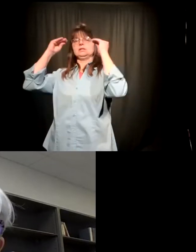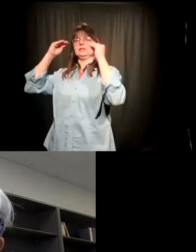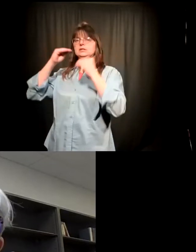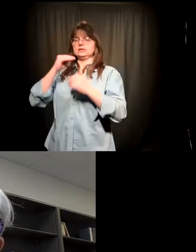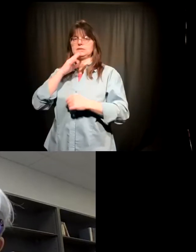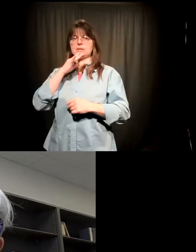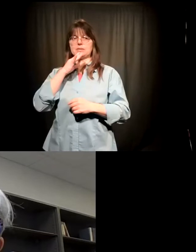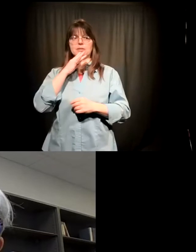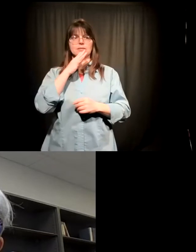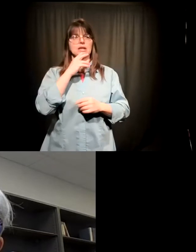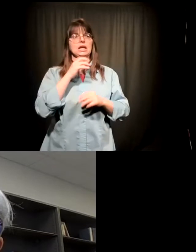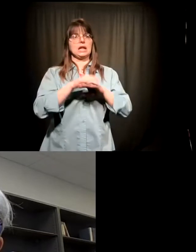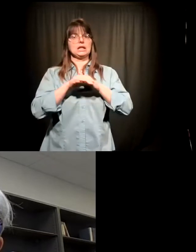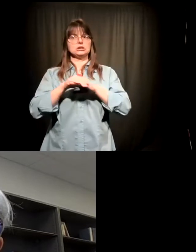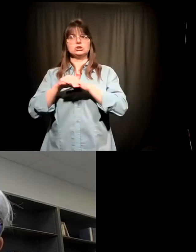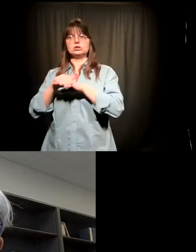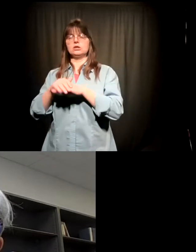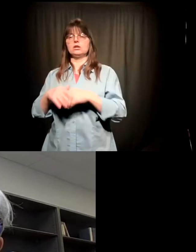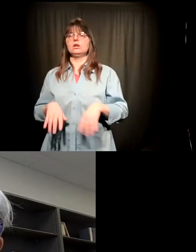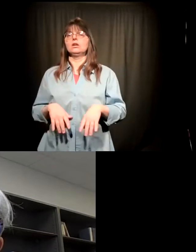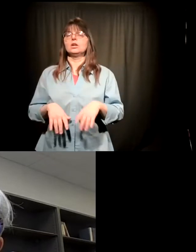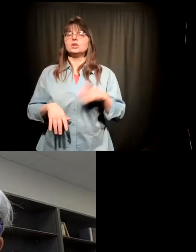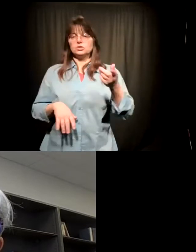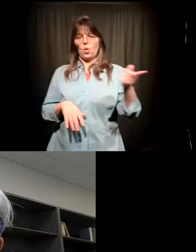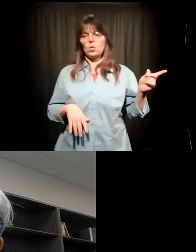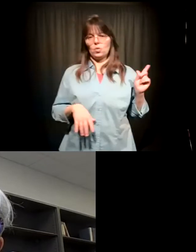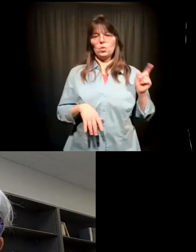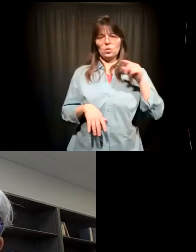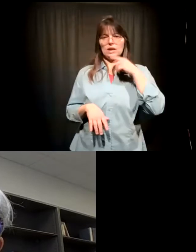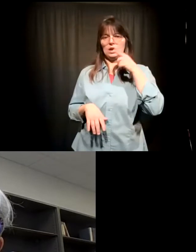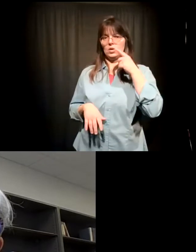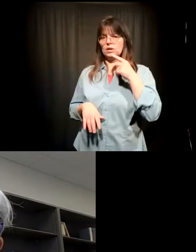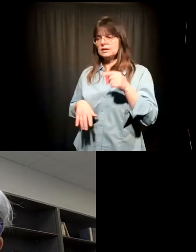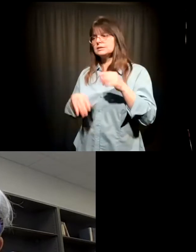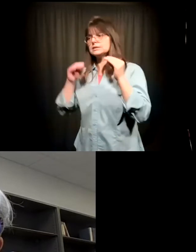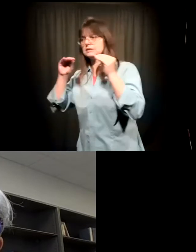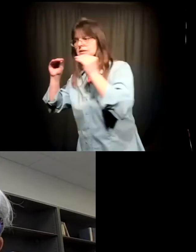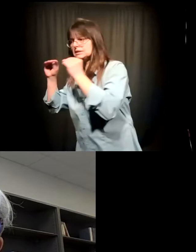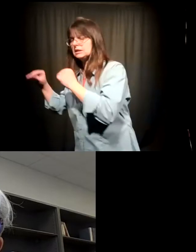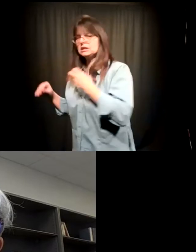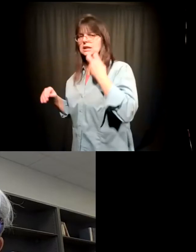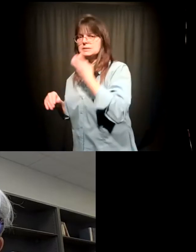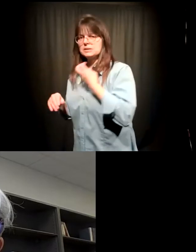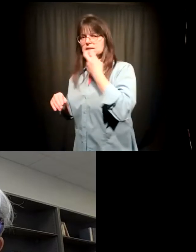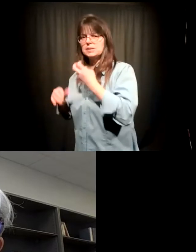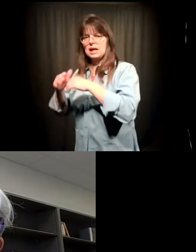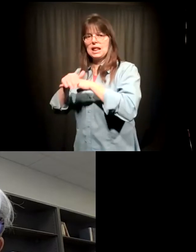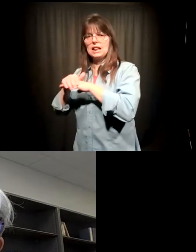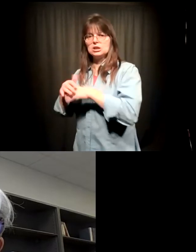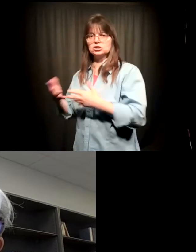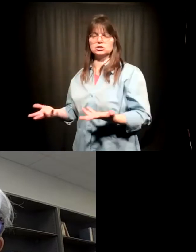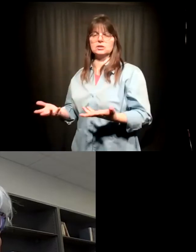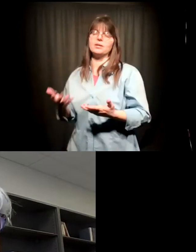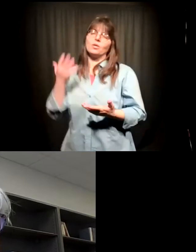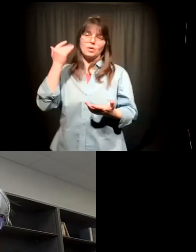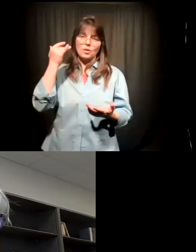very intoxicating. About 90% of deaf children, roughly, are born to hearing